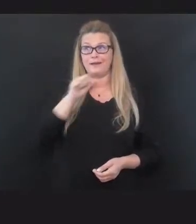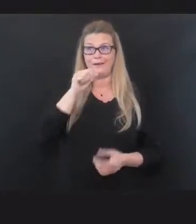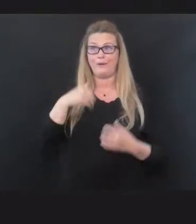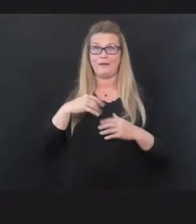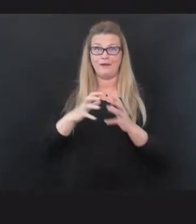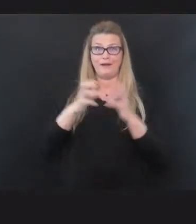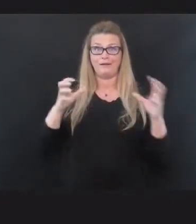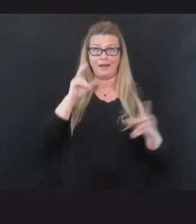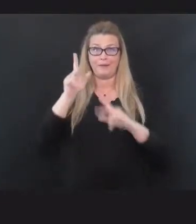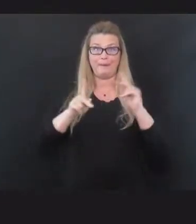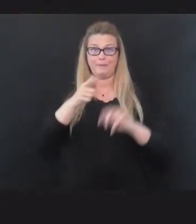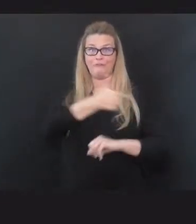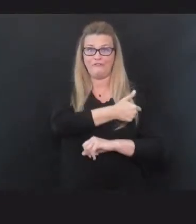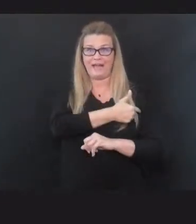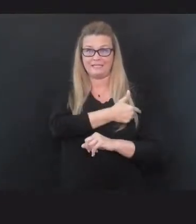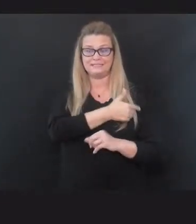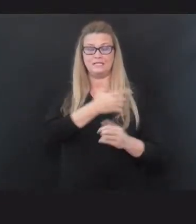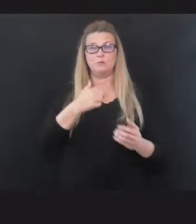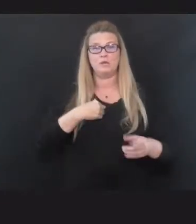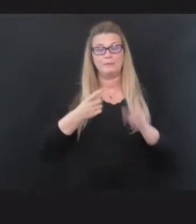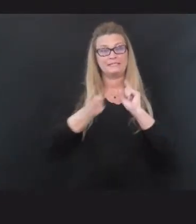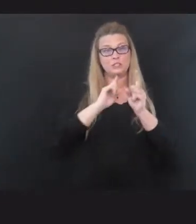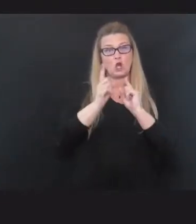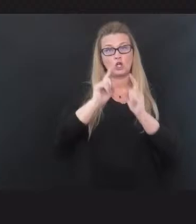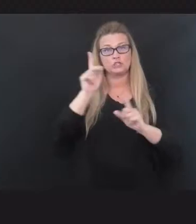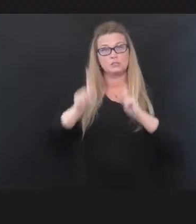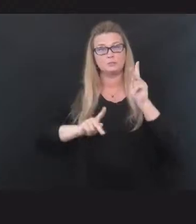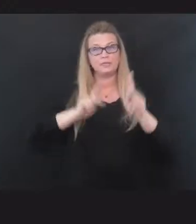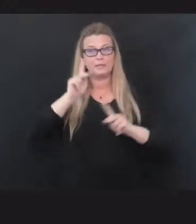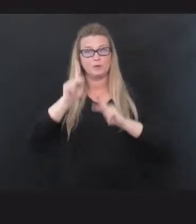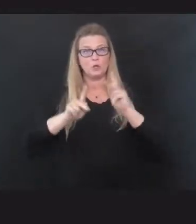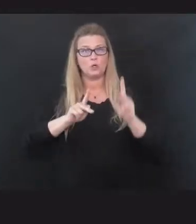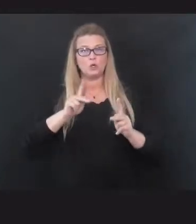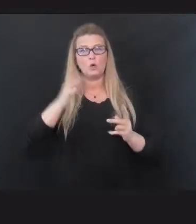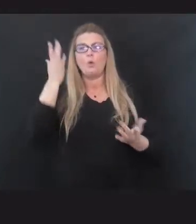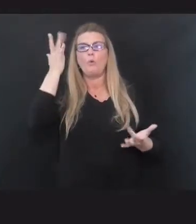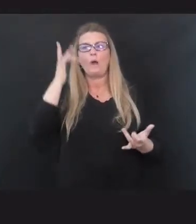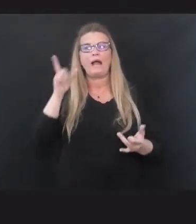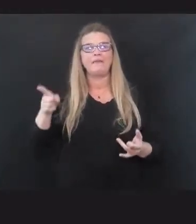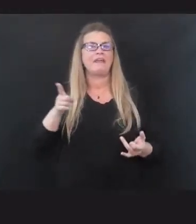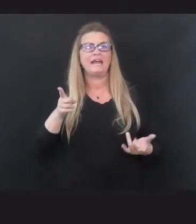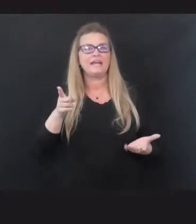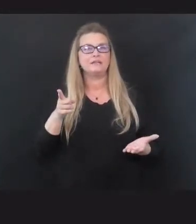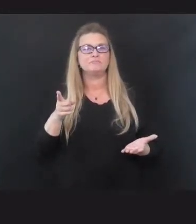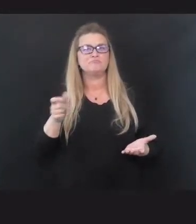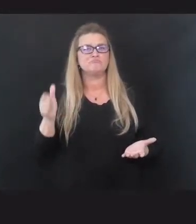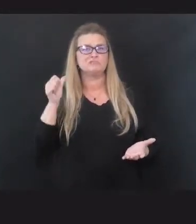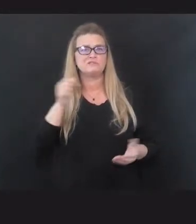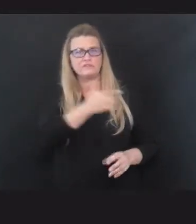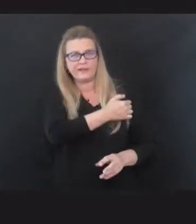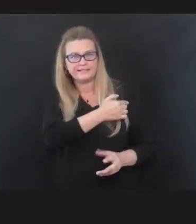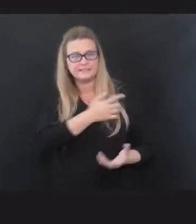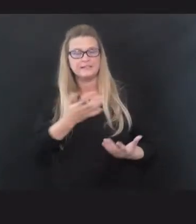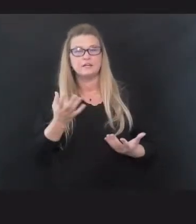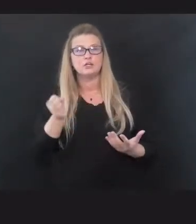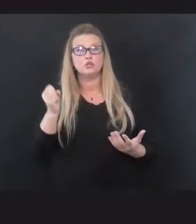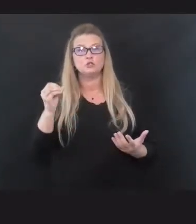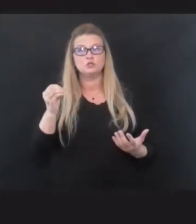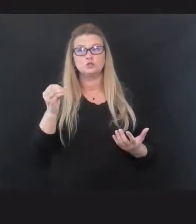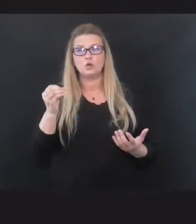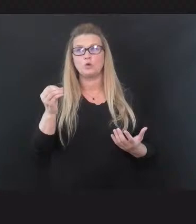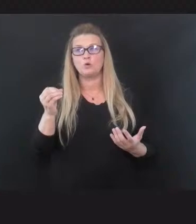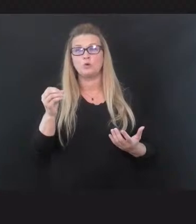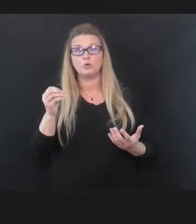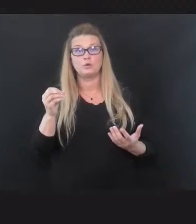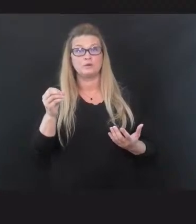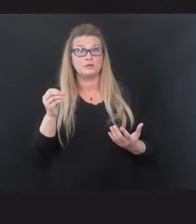state. And we've just been talking to residents about the hesitancy here and what's the holdup. I know you talked about some of the incentives.